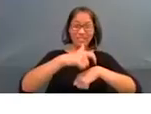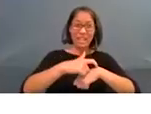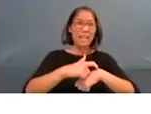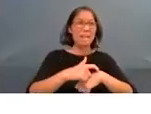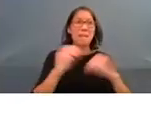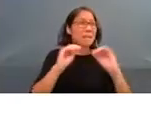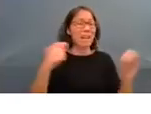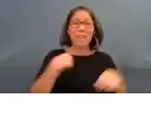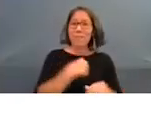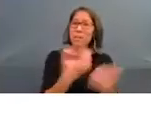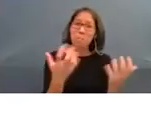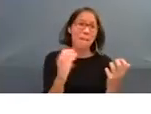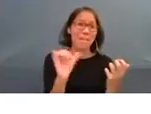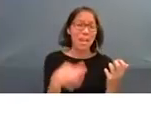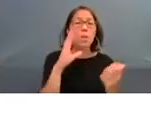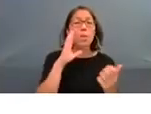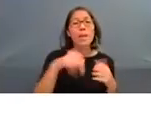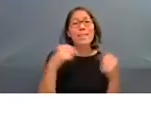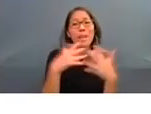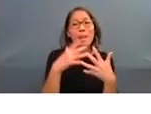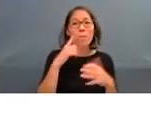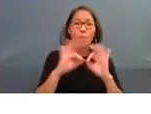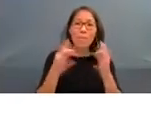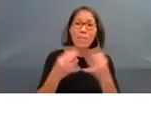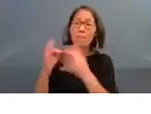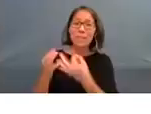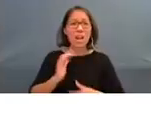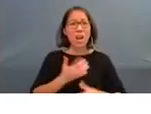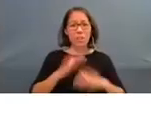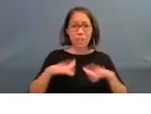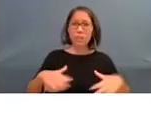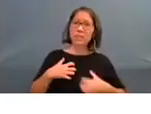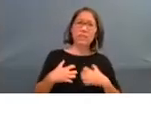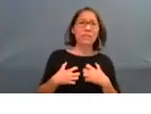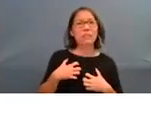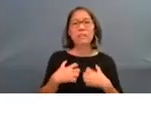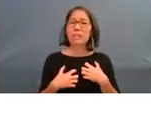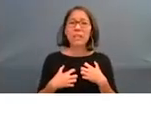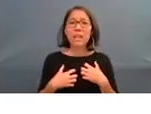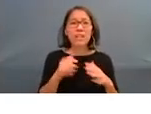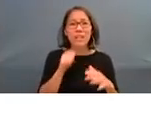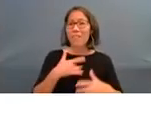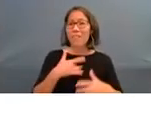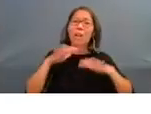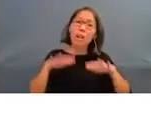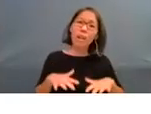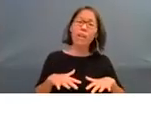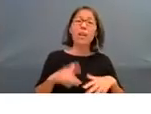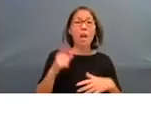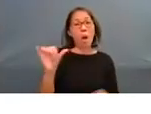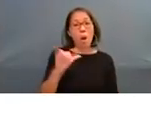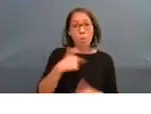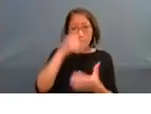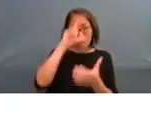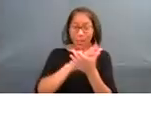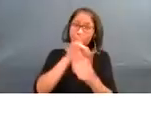wanted. We know it's scary for families. It's unsettling for our children. But we also believe truly that this